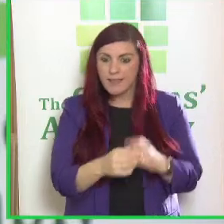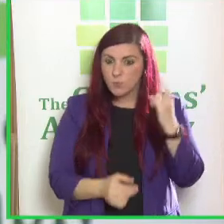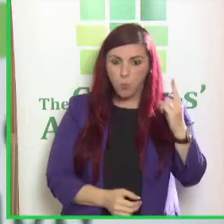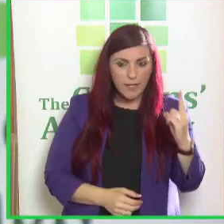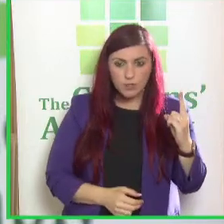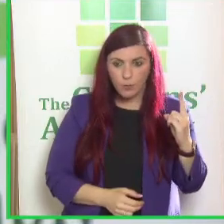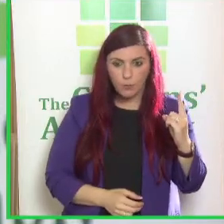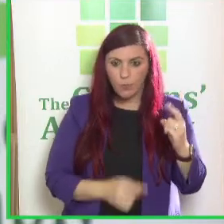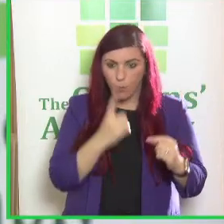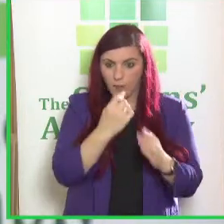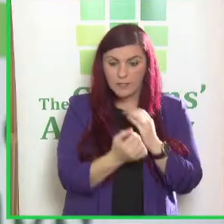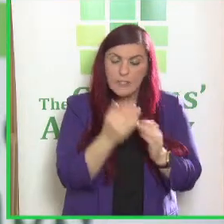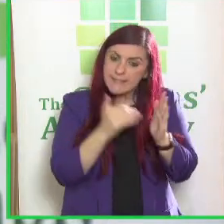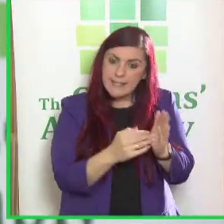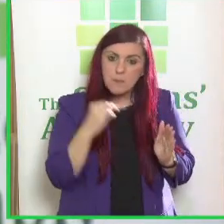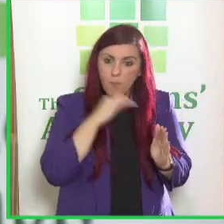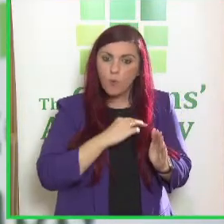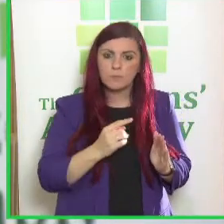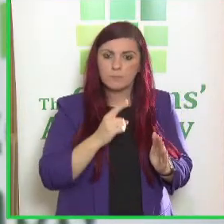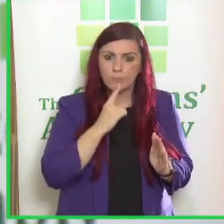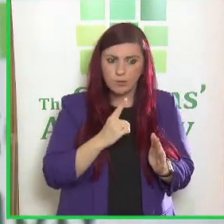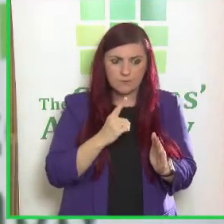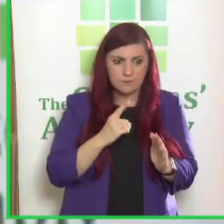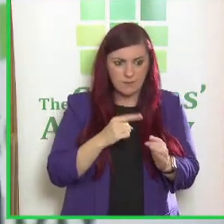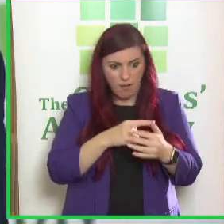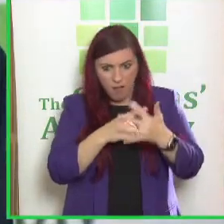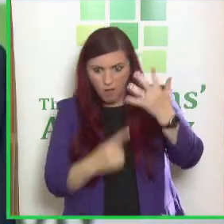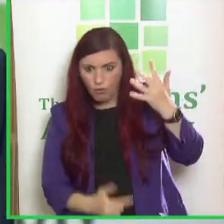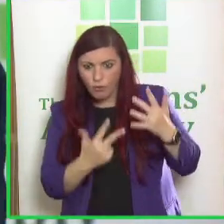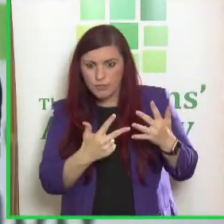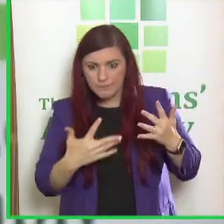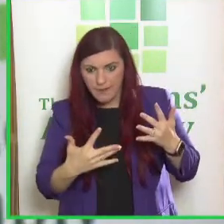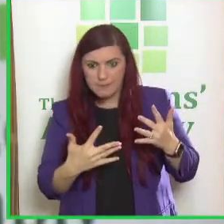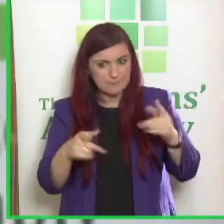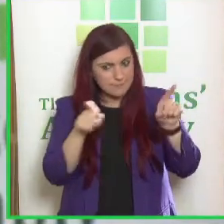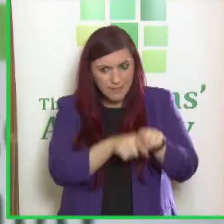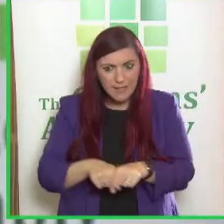issue that is important, but equally important are all of the other 35